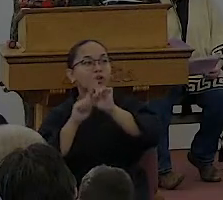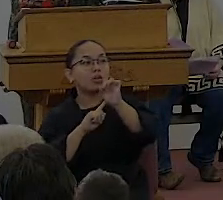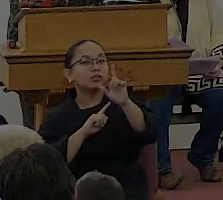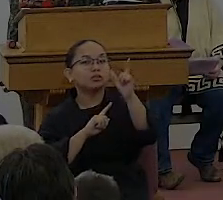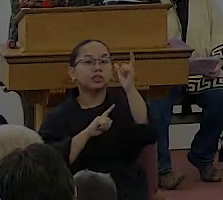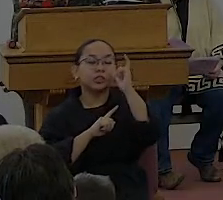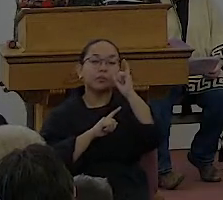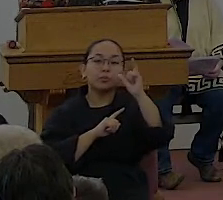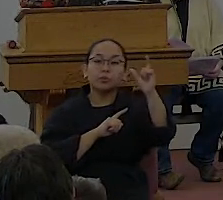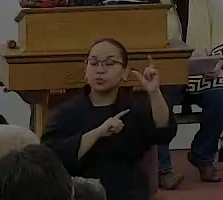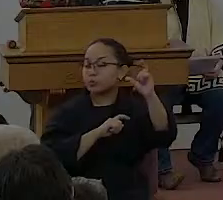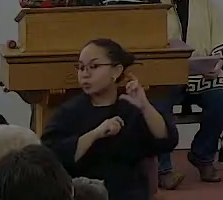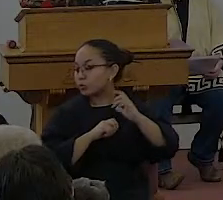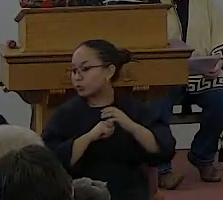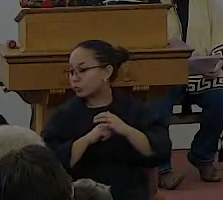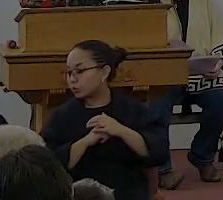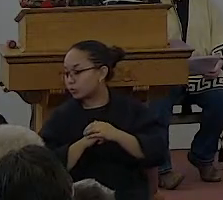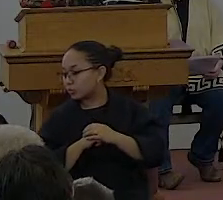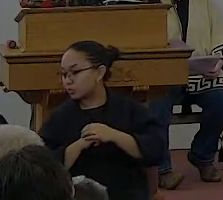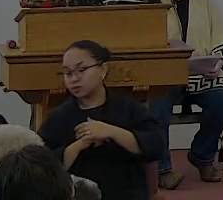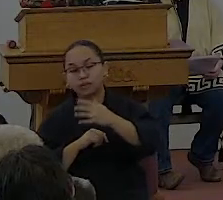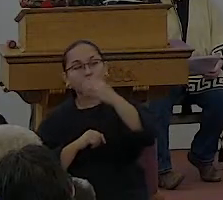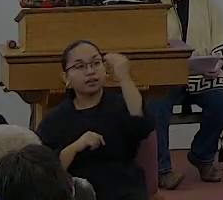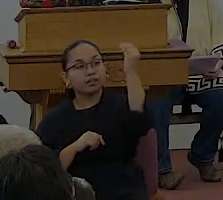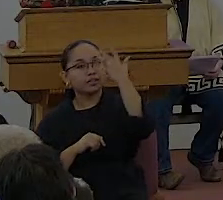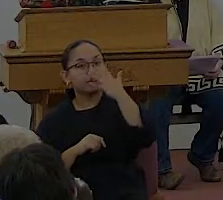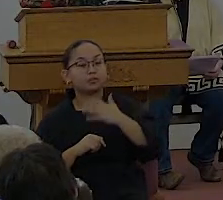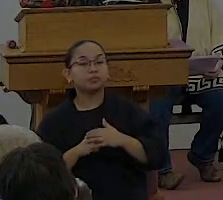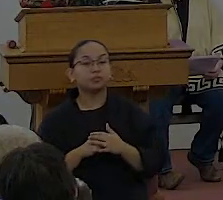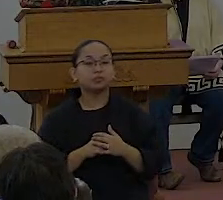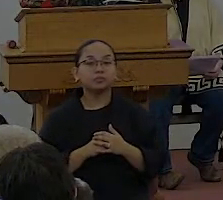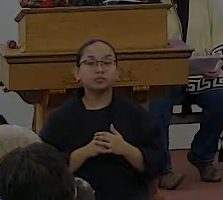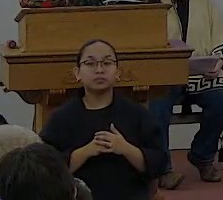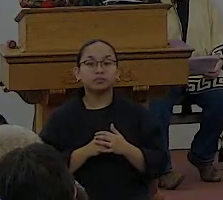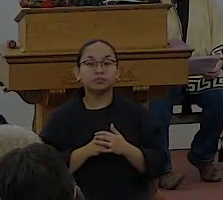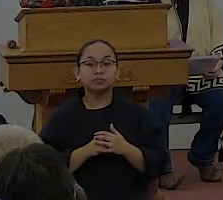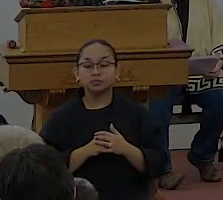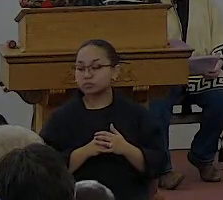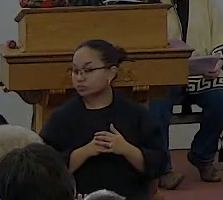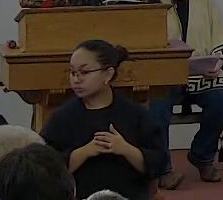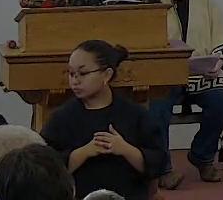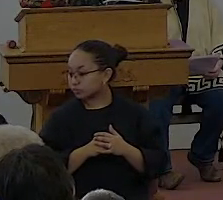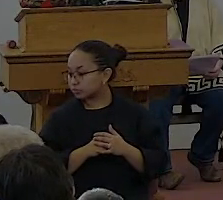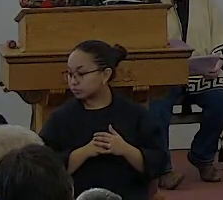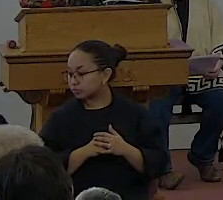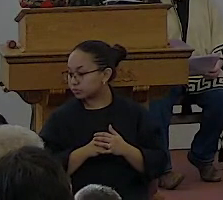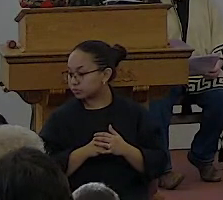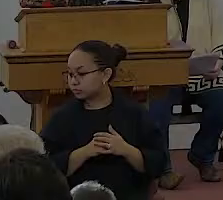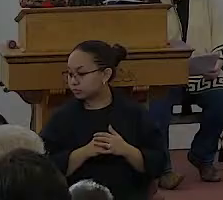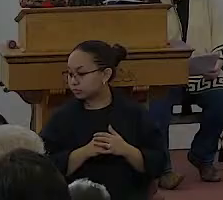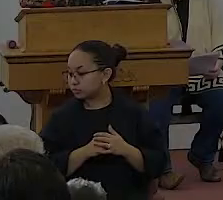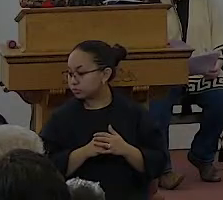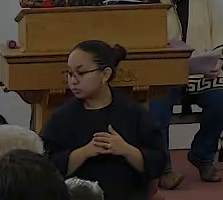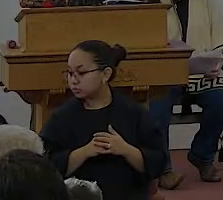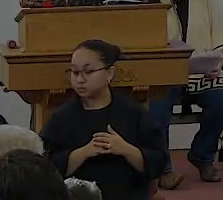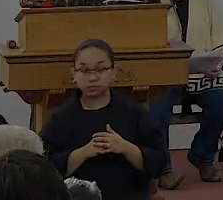moon, and to the sun. As I extinguish each